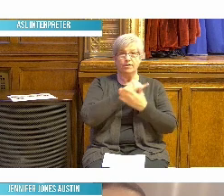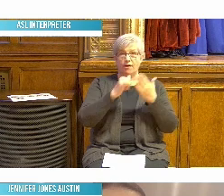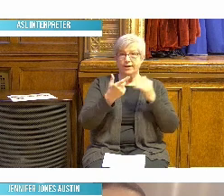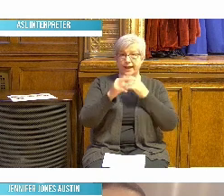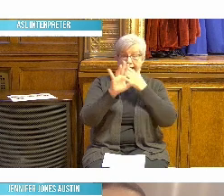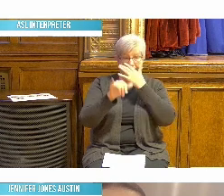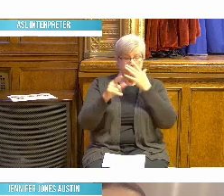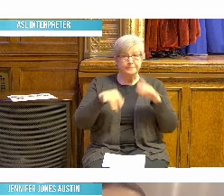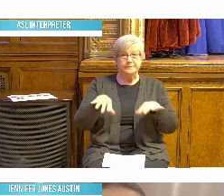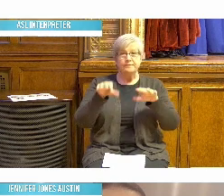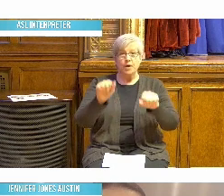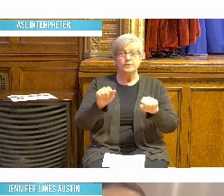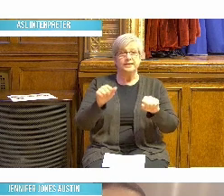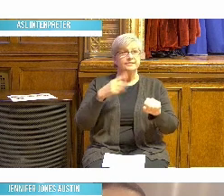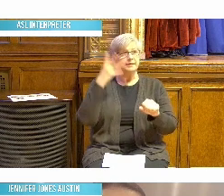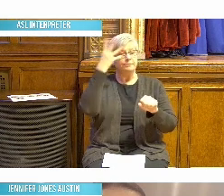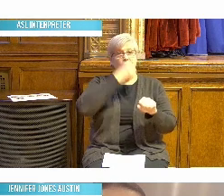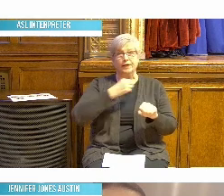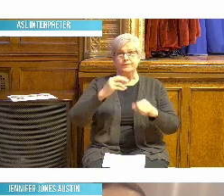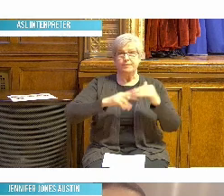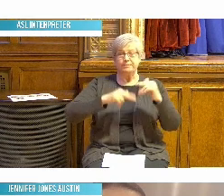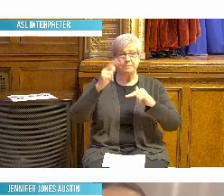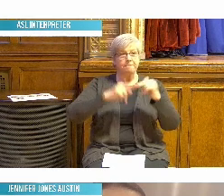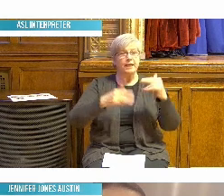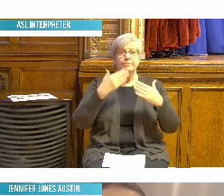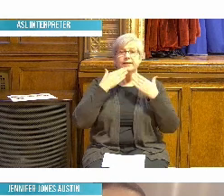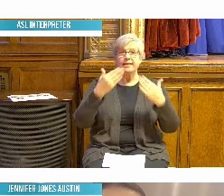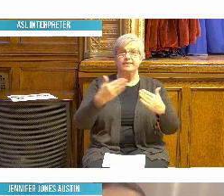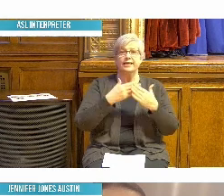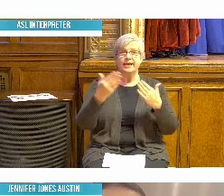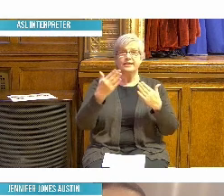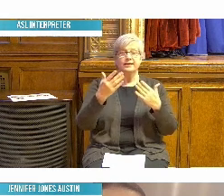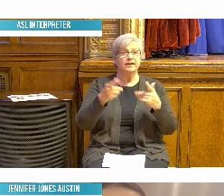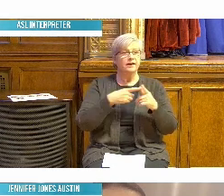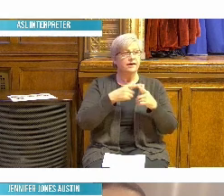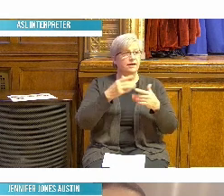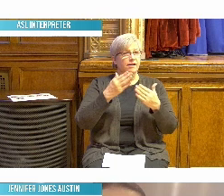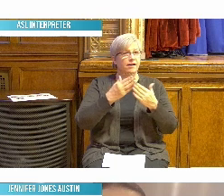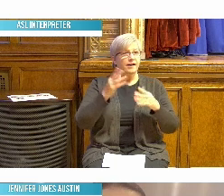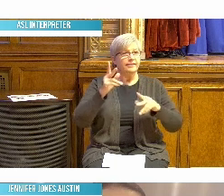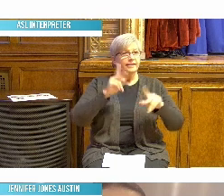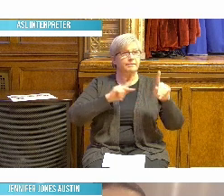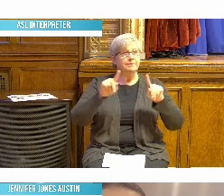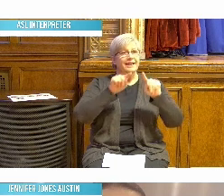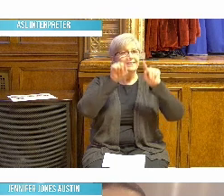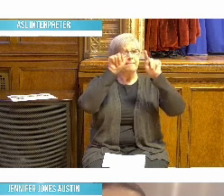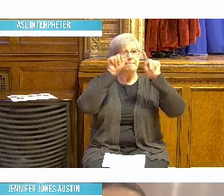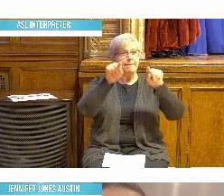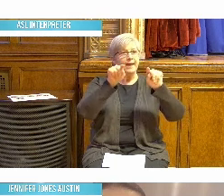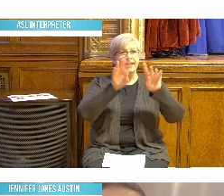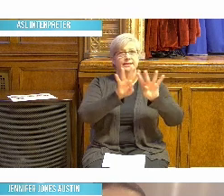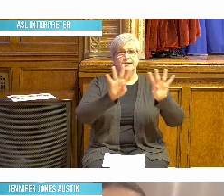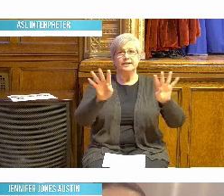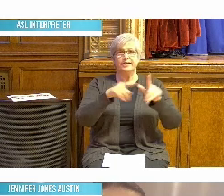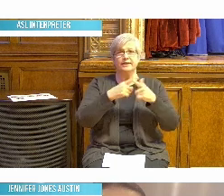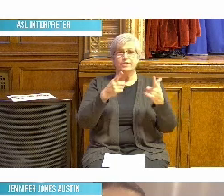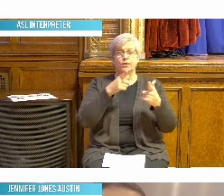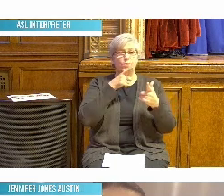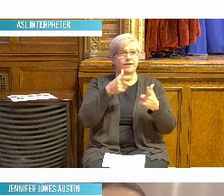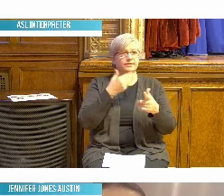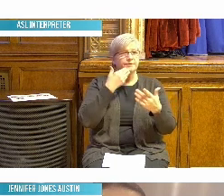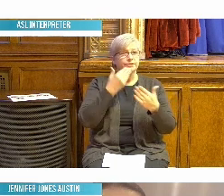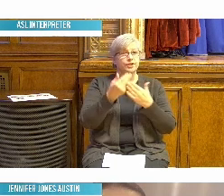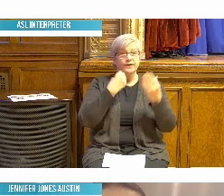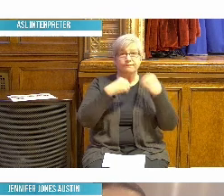for hosting us in this beautiful facility. I want to thank our entrepreneurs that are in the back and have some